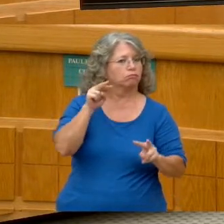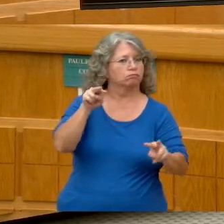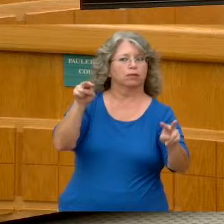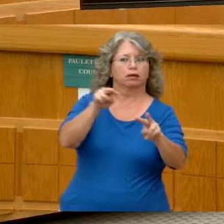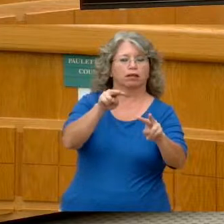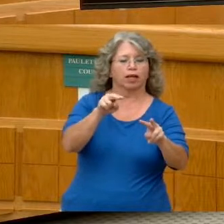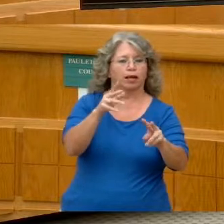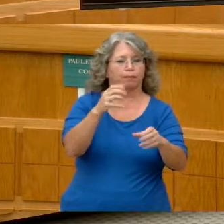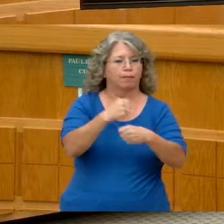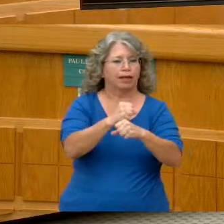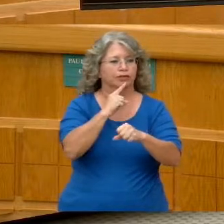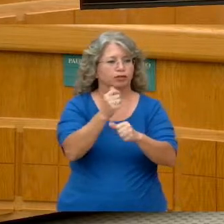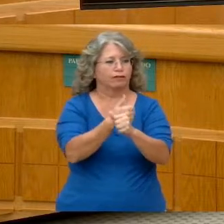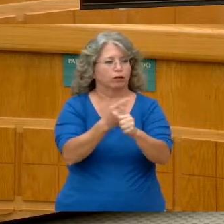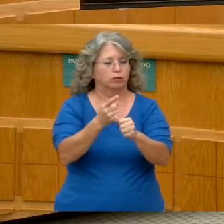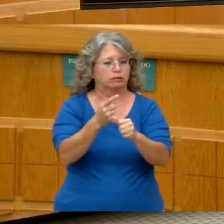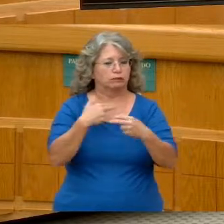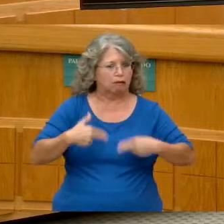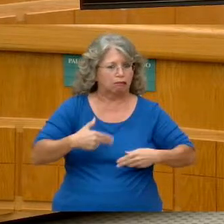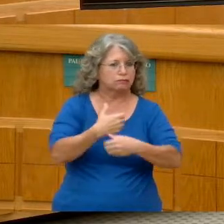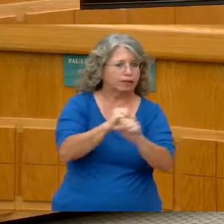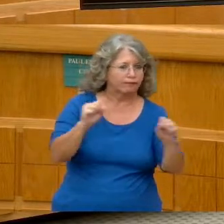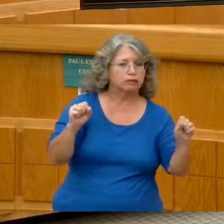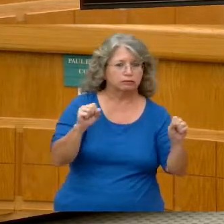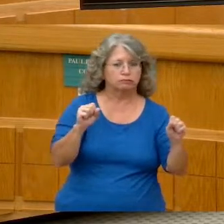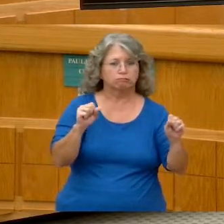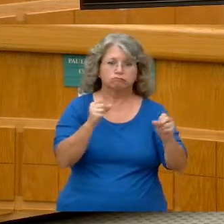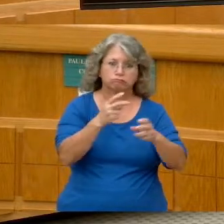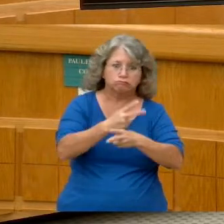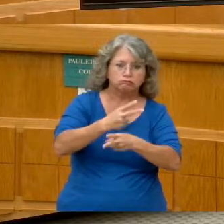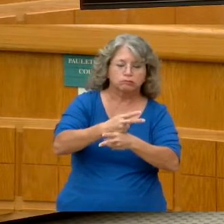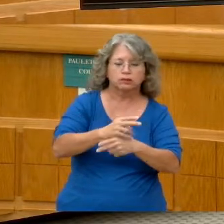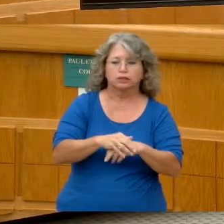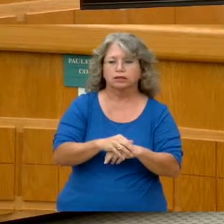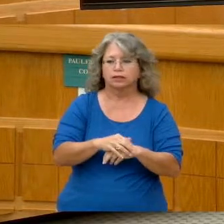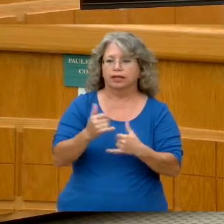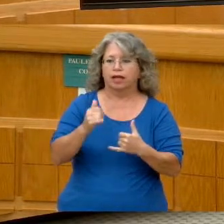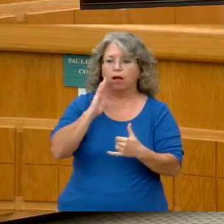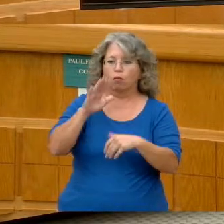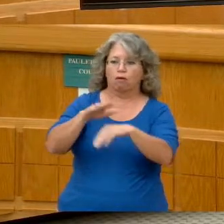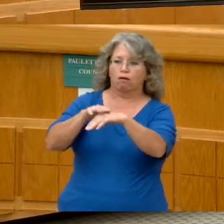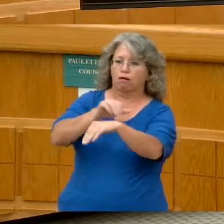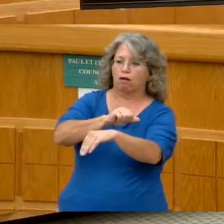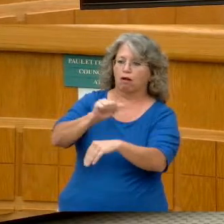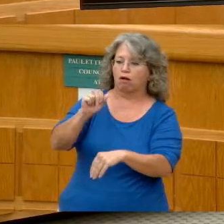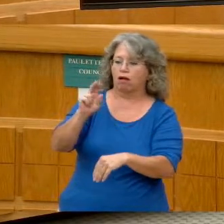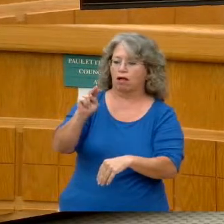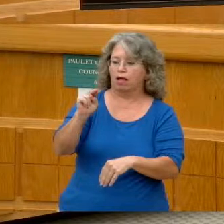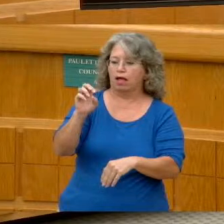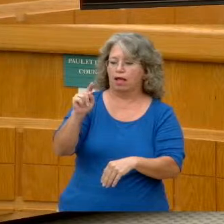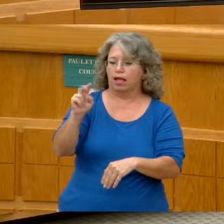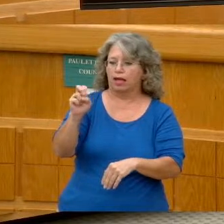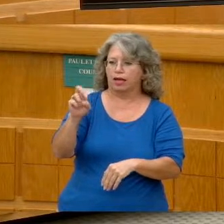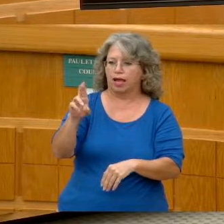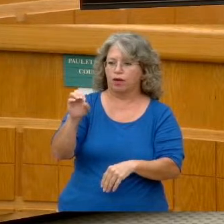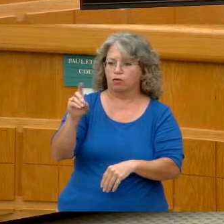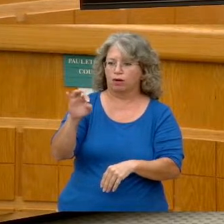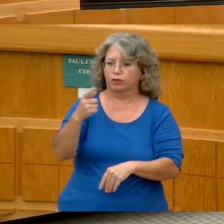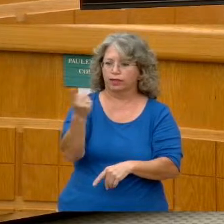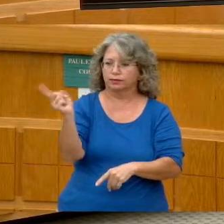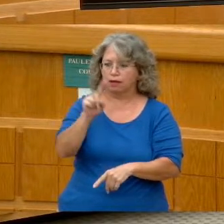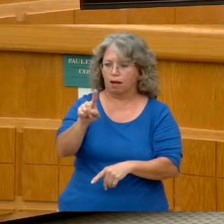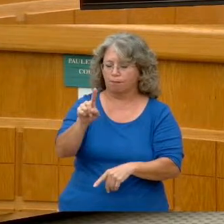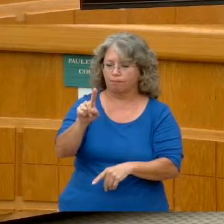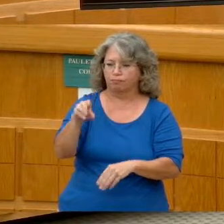and their safety. So at this point, I'd like to call on Annette Rodriguez to come up and begin her